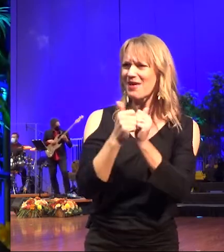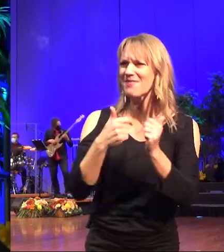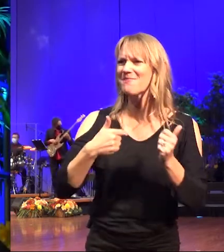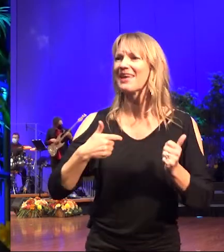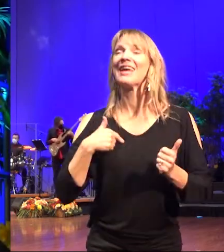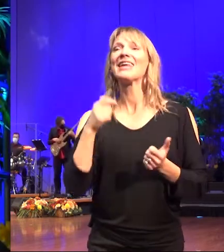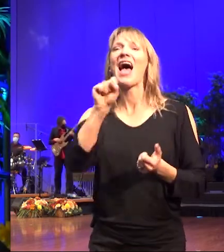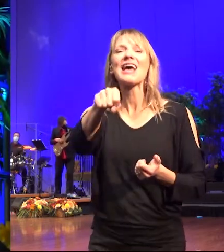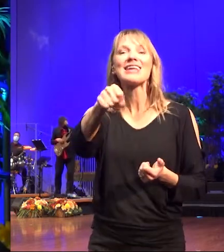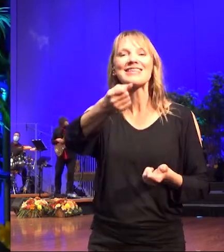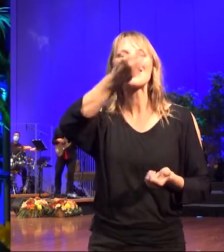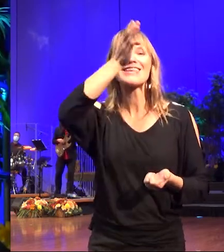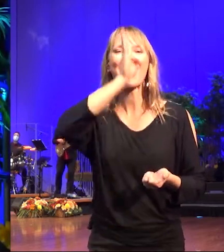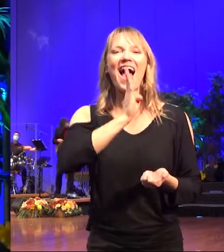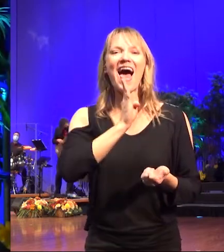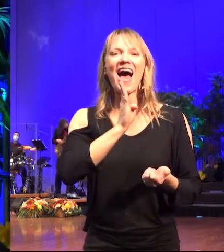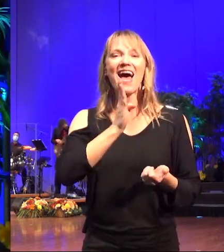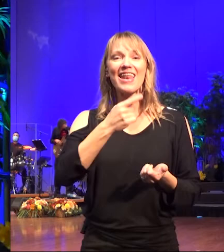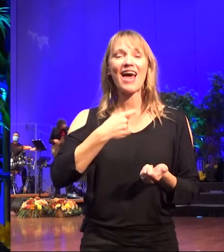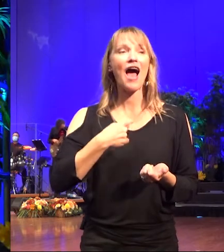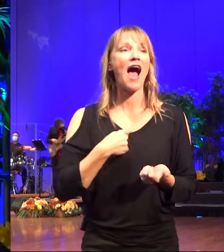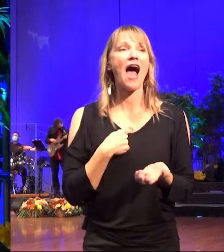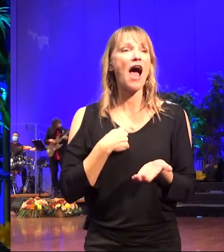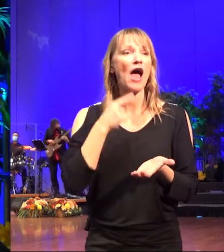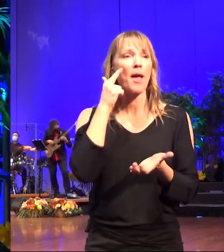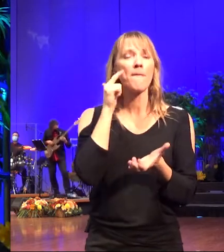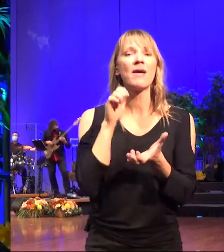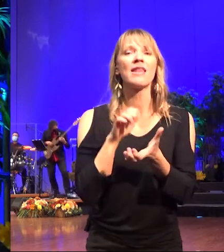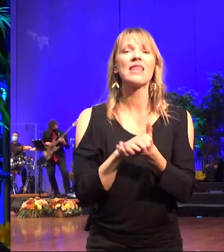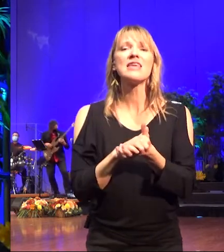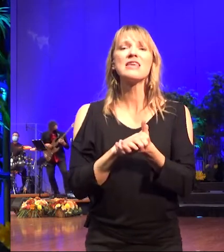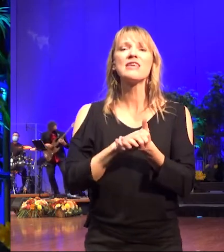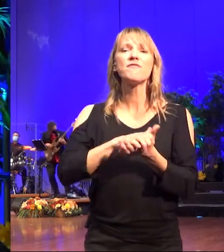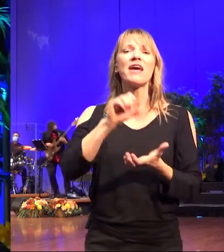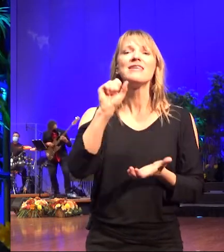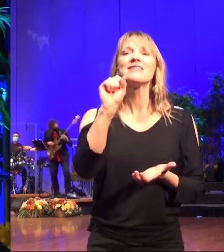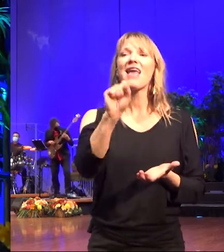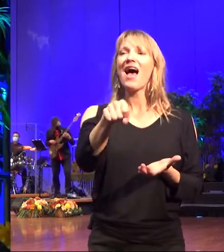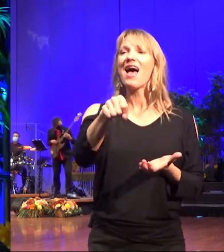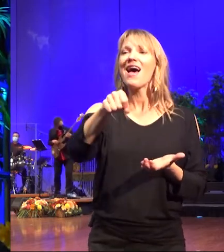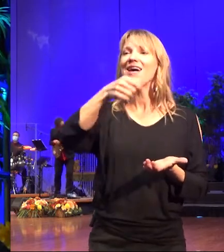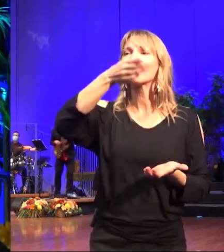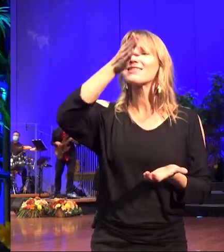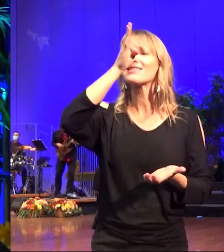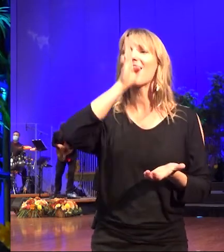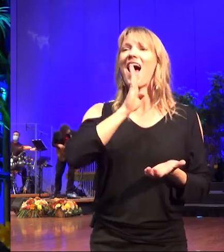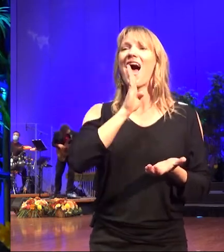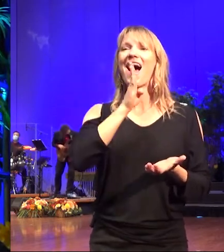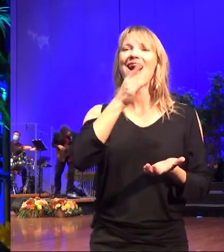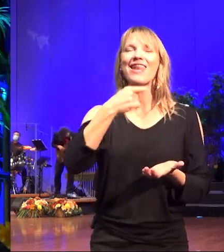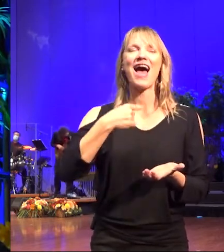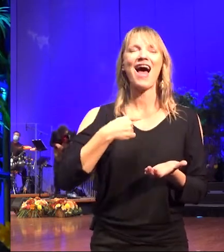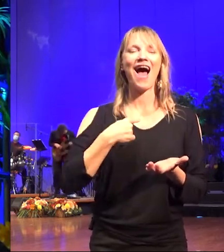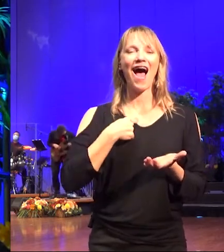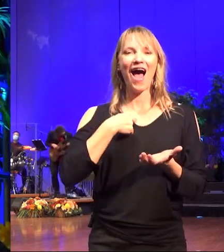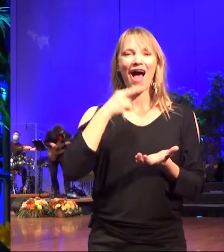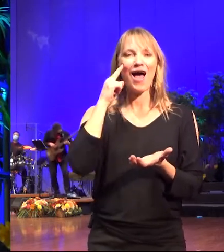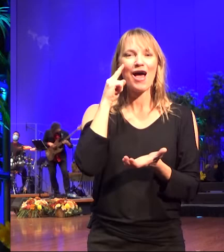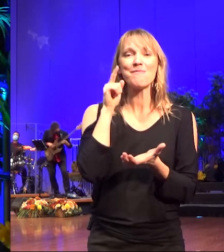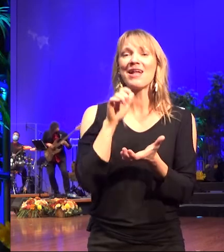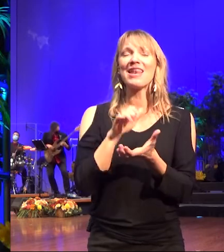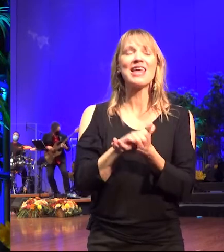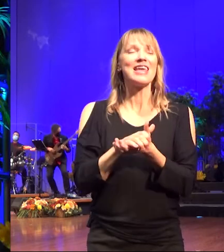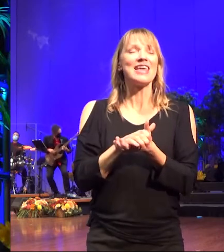believe. Sing it out. Yes, God, I believe. Yes,